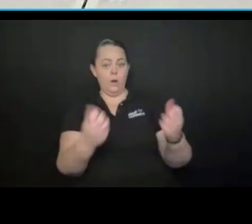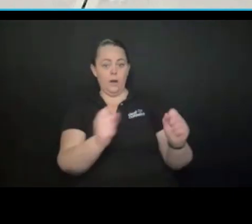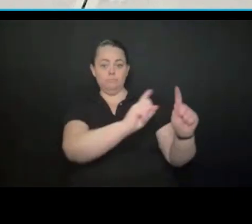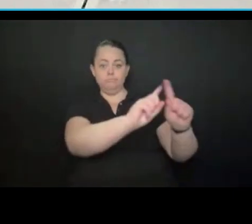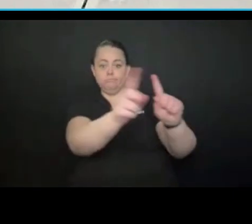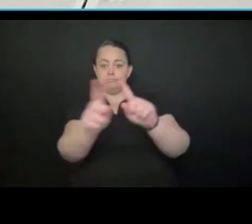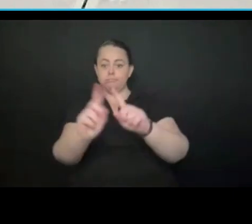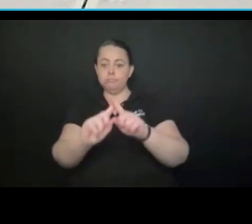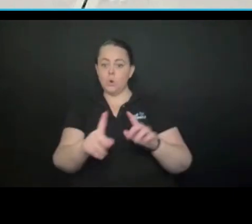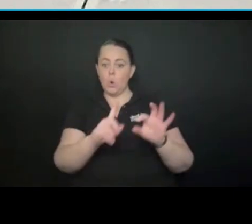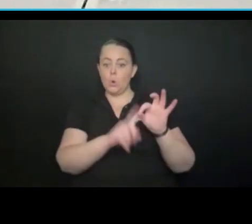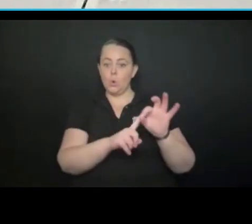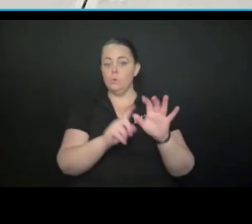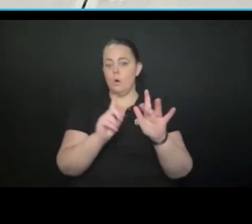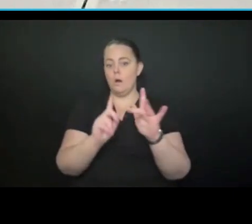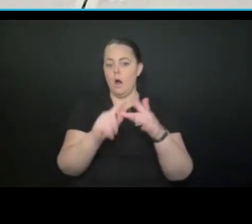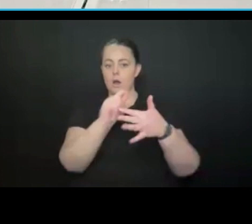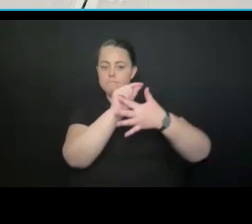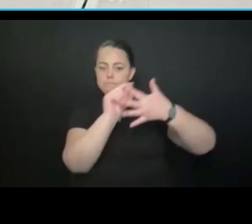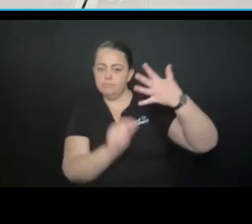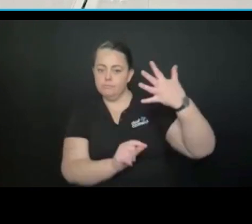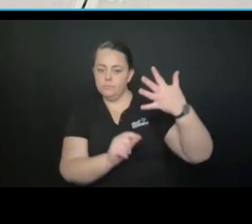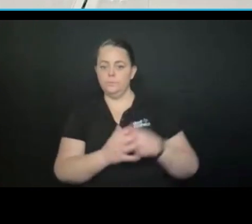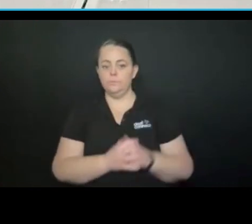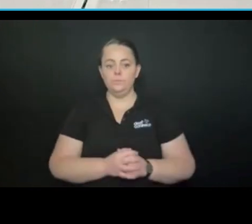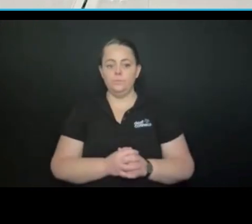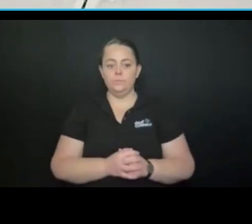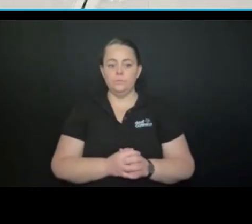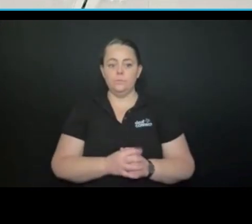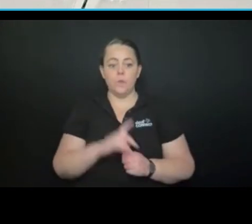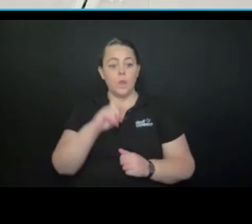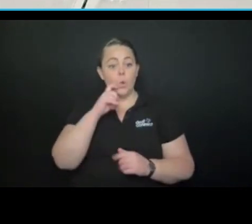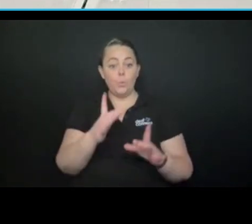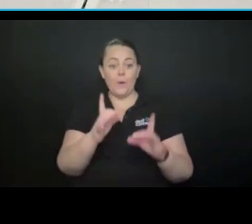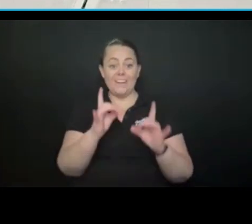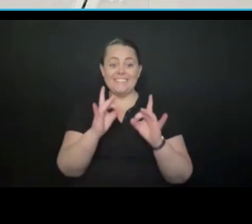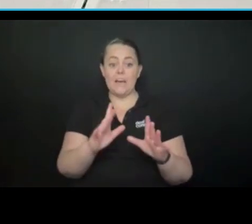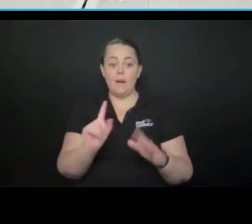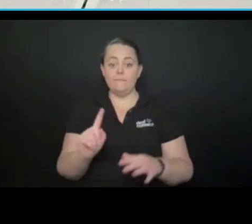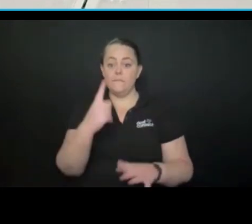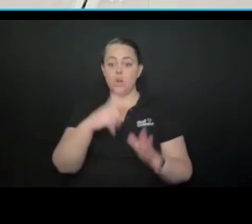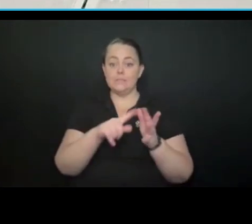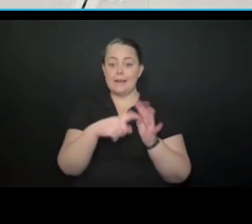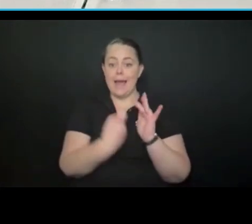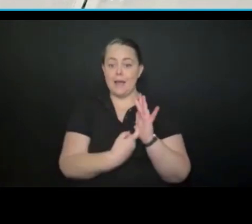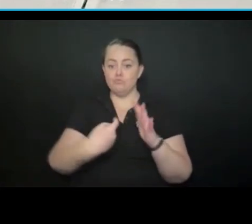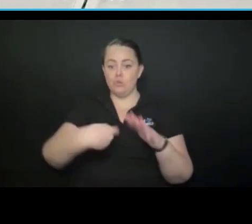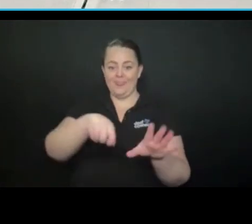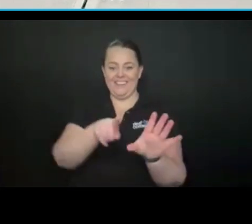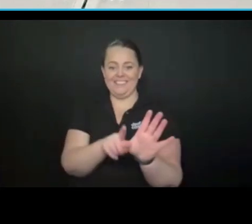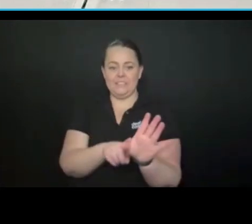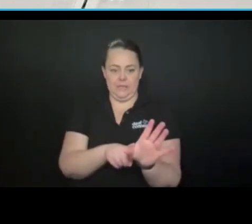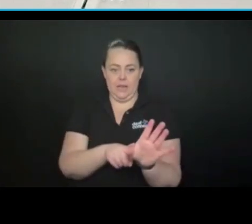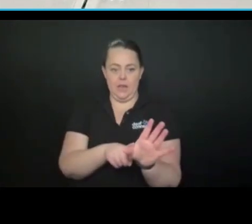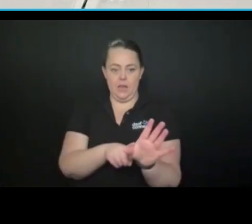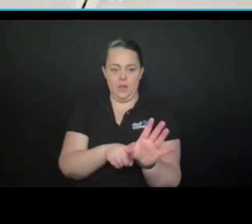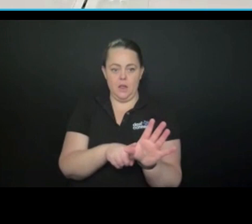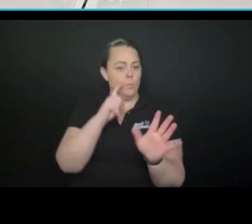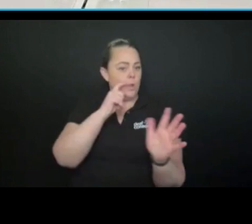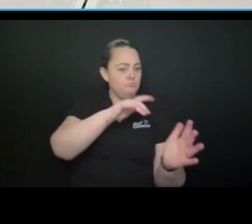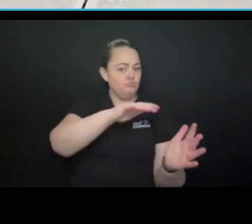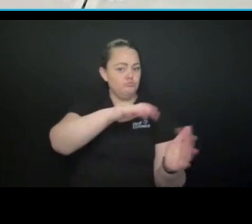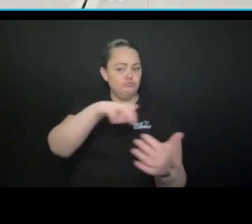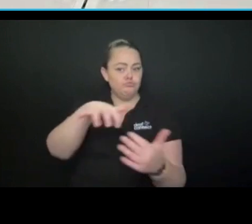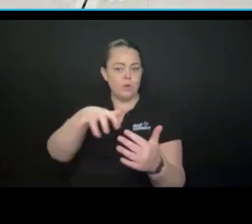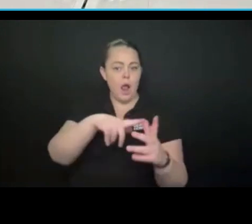start collecting from 1 April 2023 over the months April, May and June. And in line with current reporting